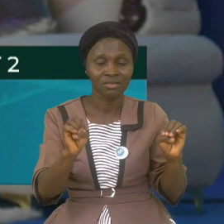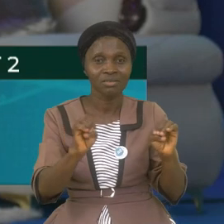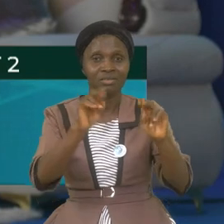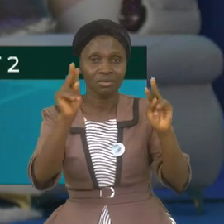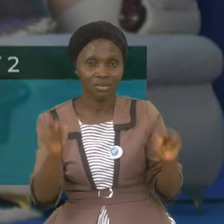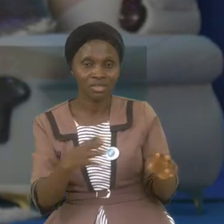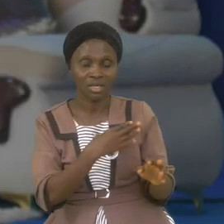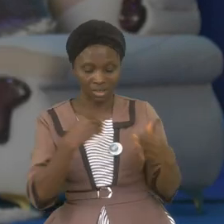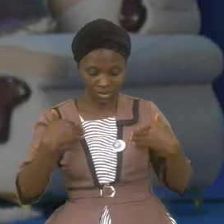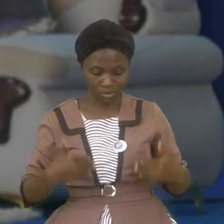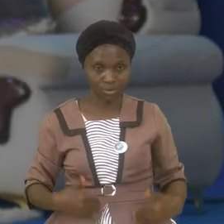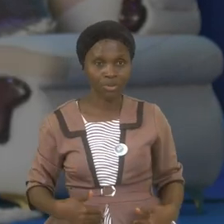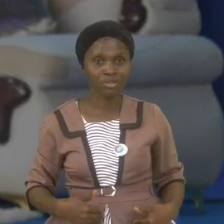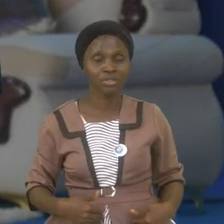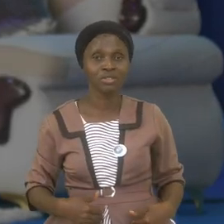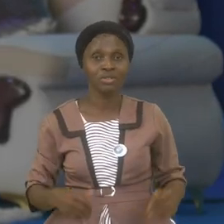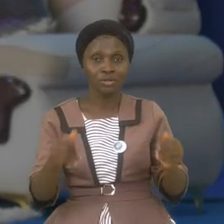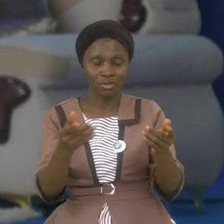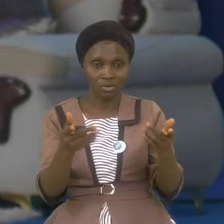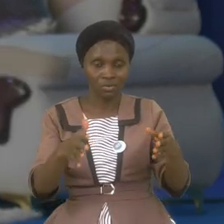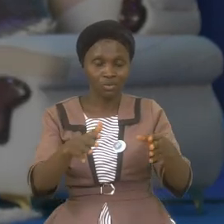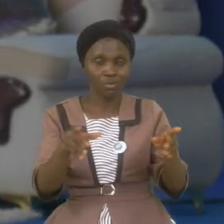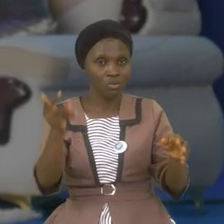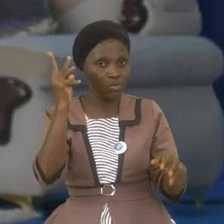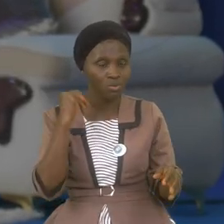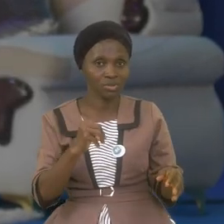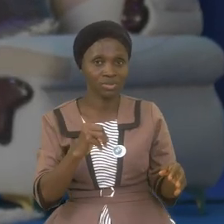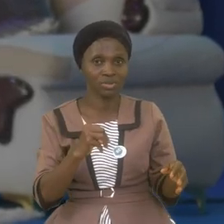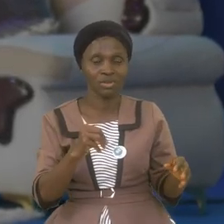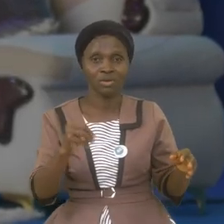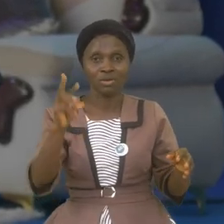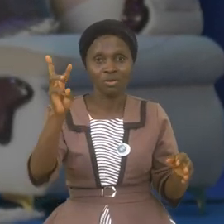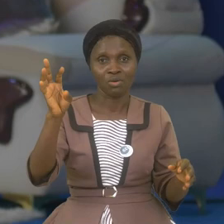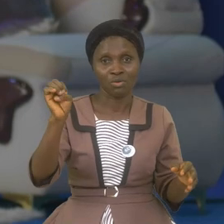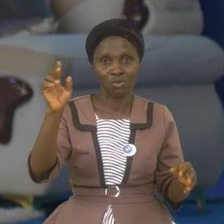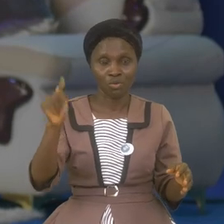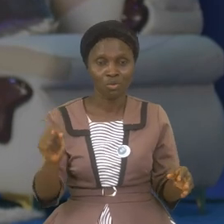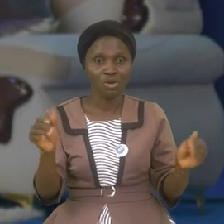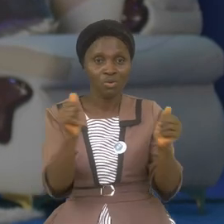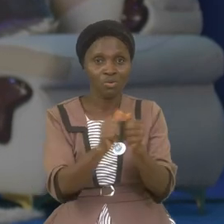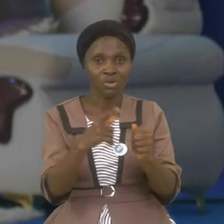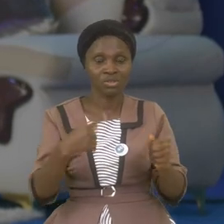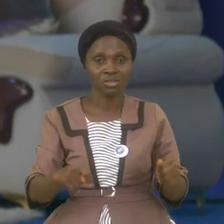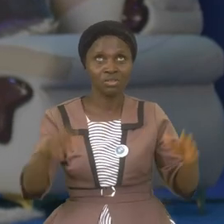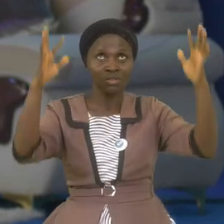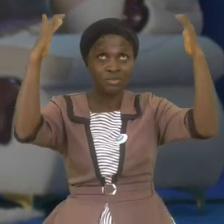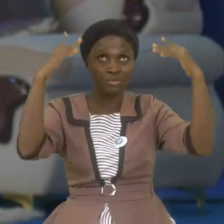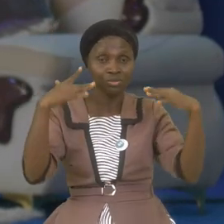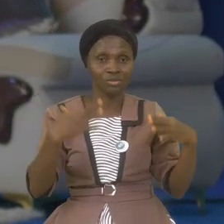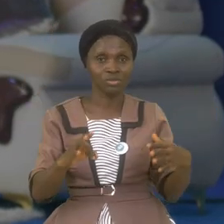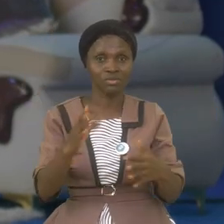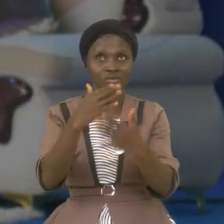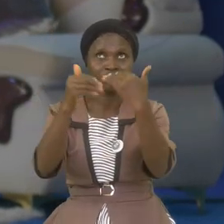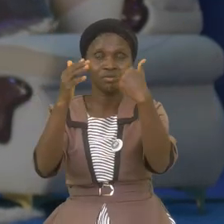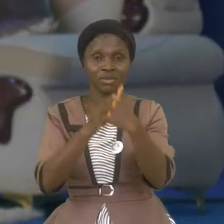until his ears were grown like eagle's feathers, and his